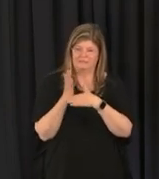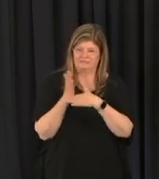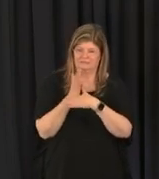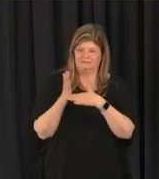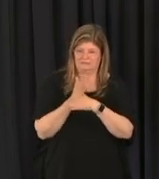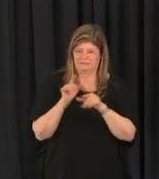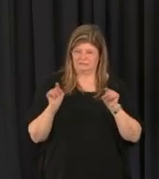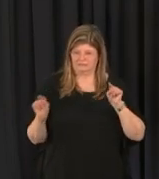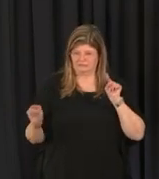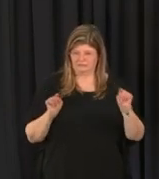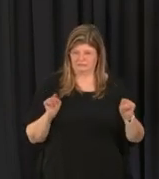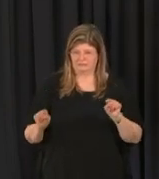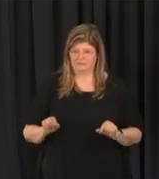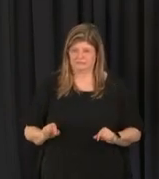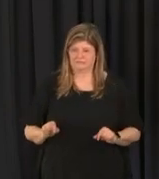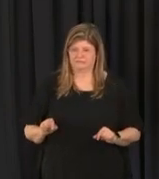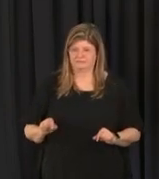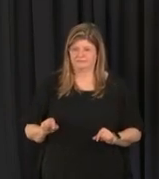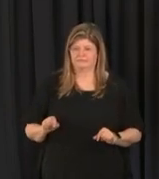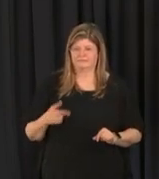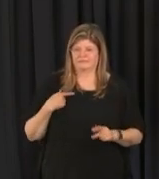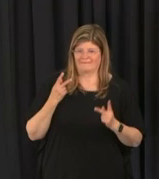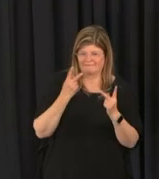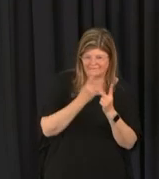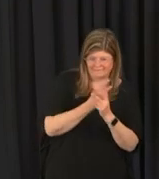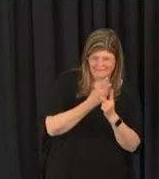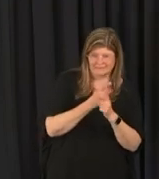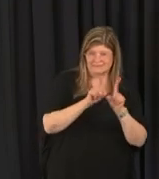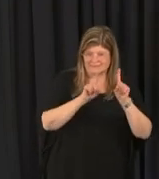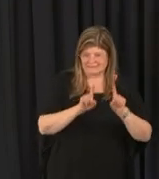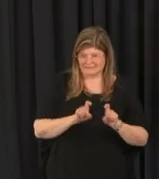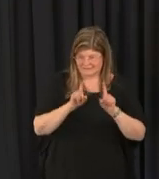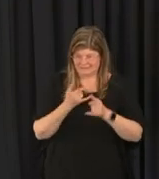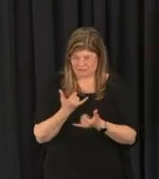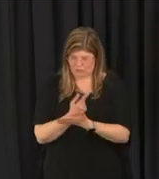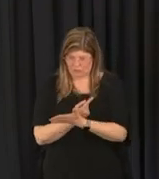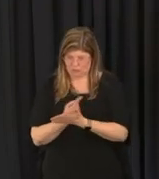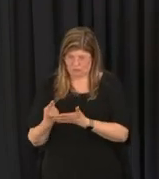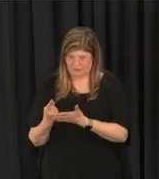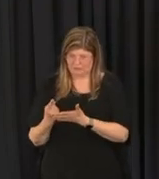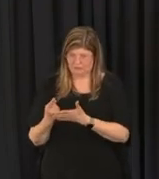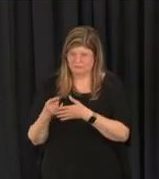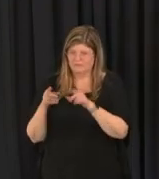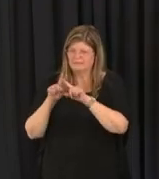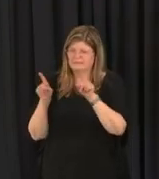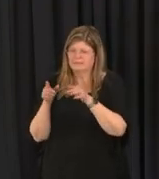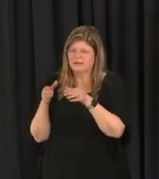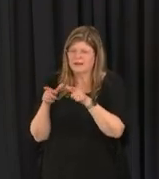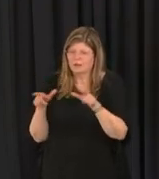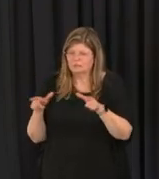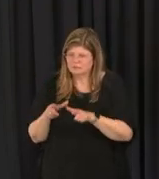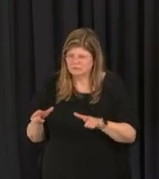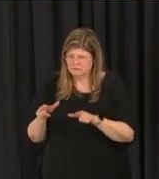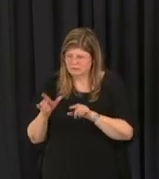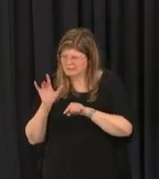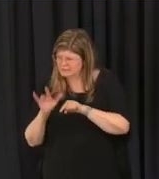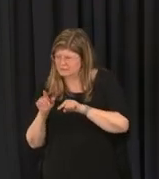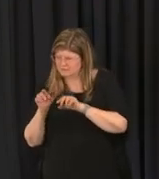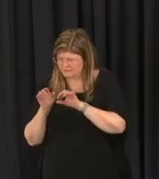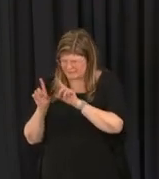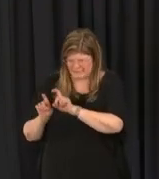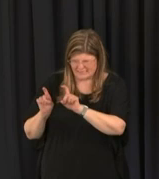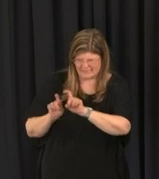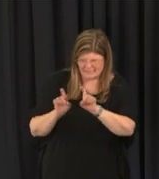has to settle, and we've done a lot of testing this week, are the different phrases and language, the language that's actually